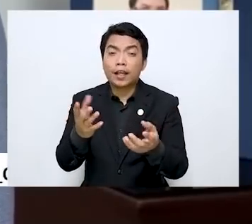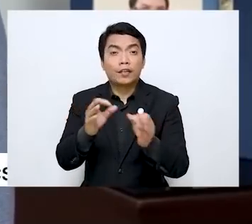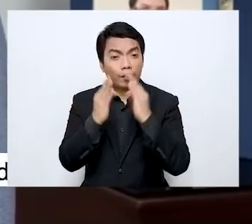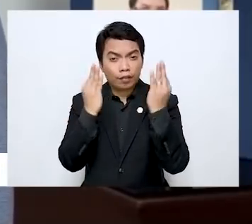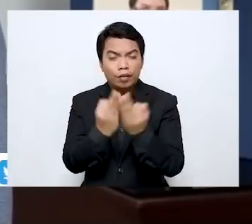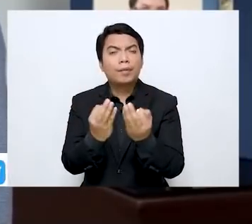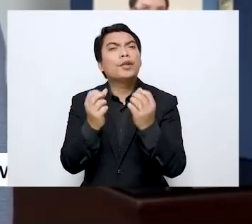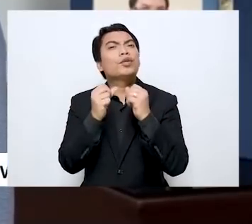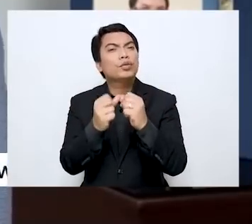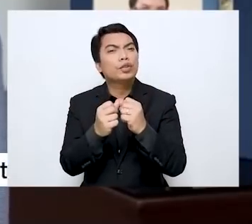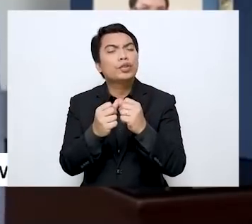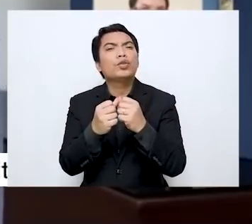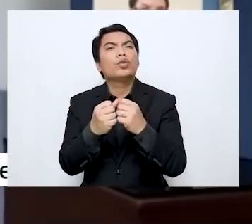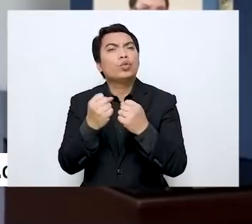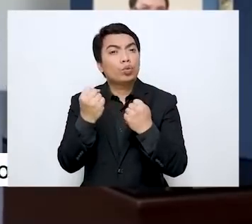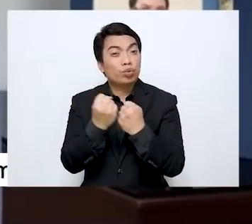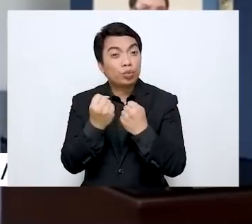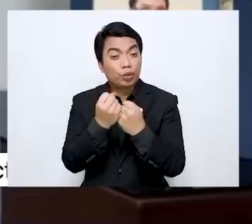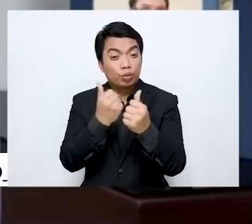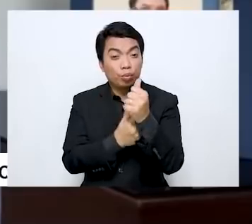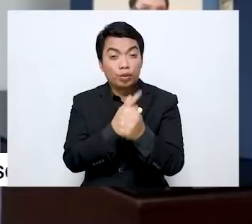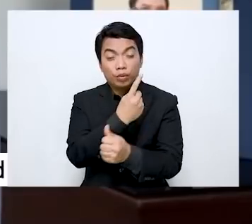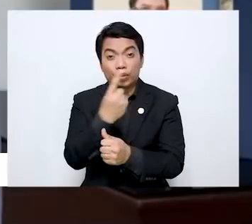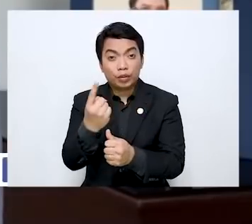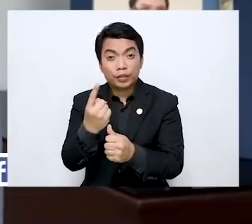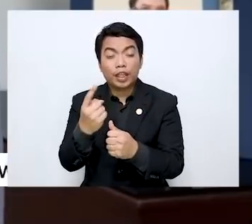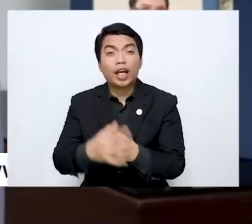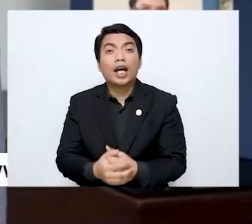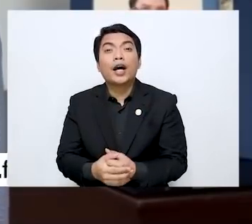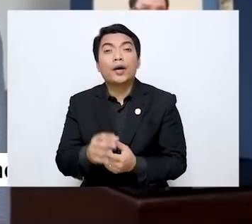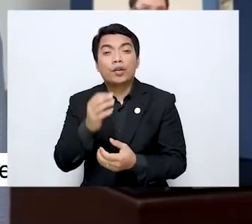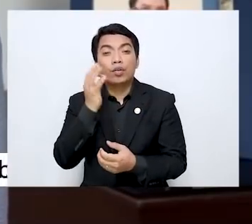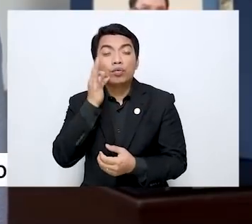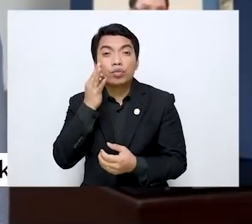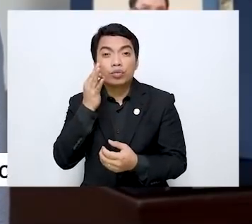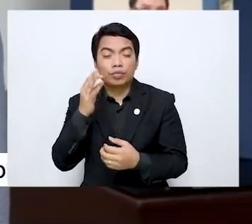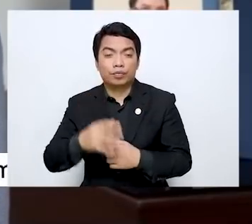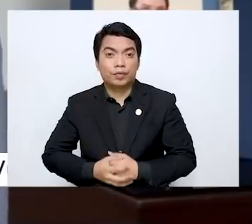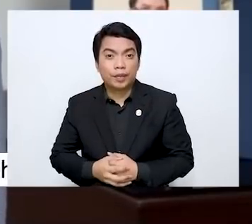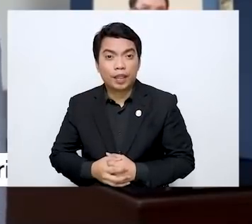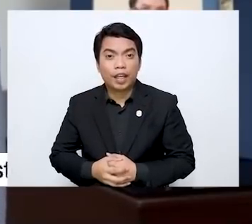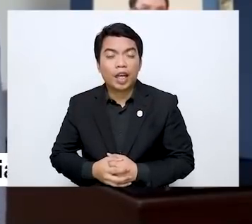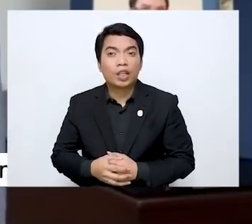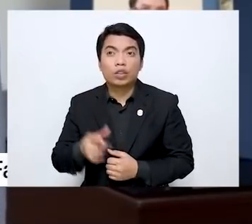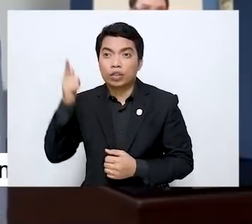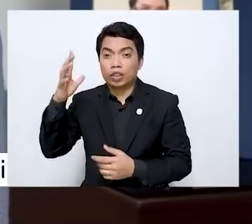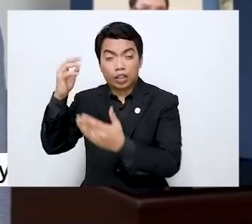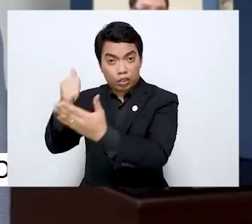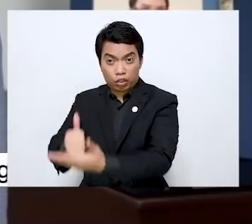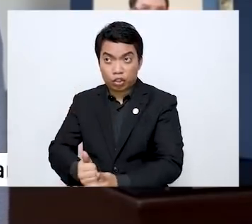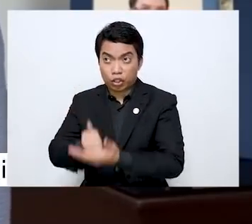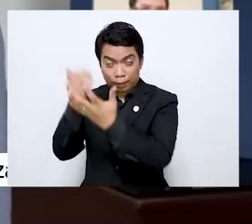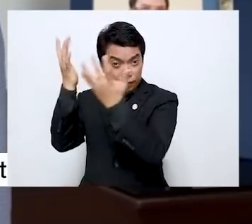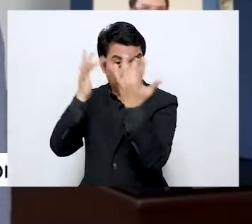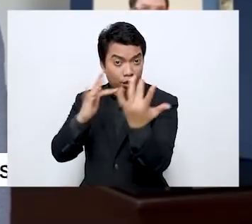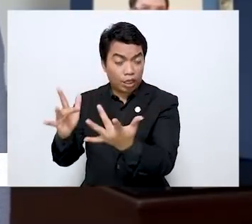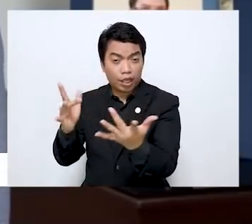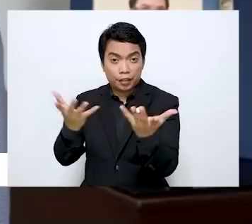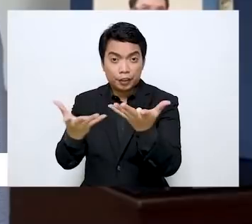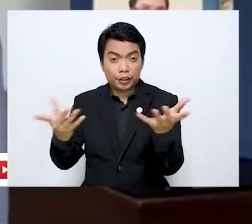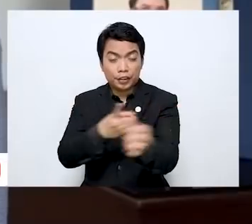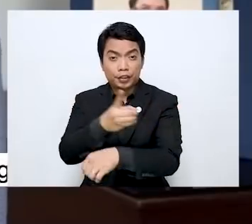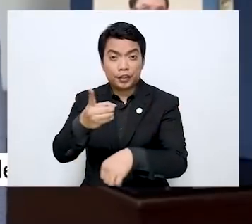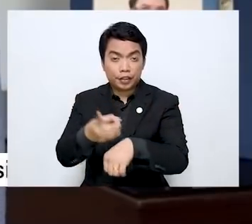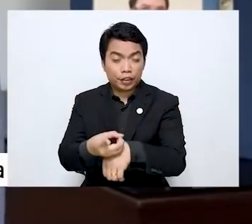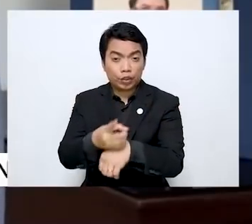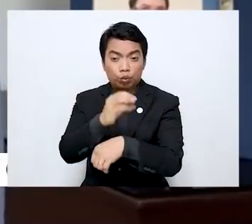work hand in hand to meet our goal to bear abundant fruit. And with the help and mercy of God, the District of Ottawa,